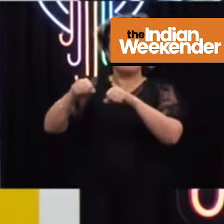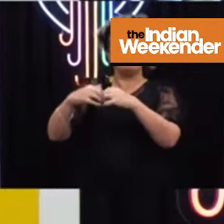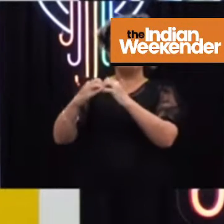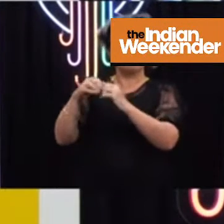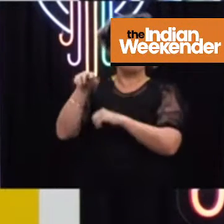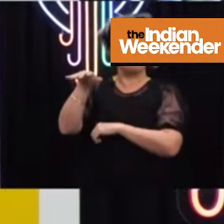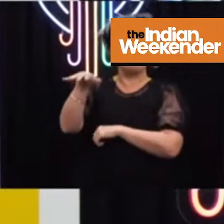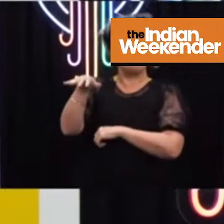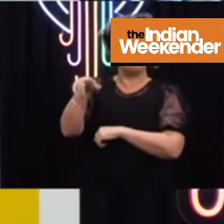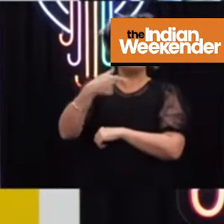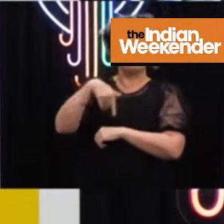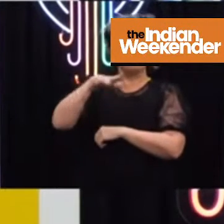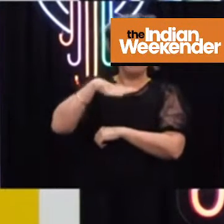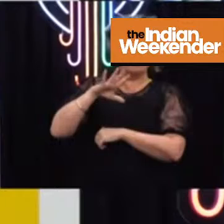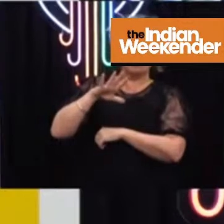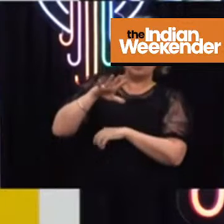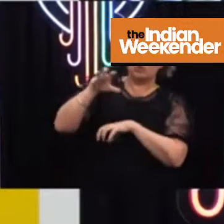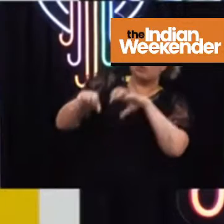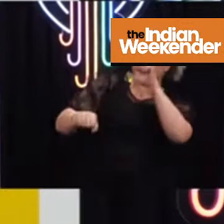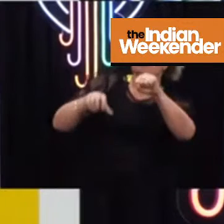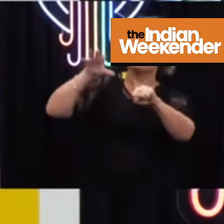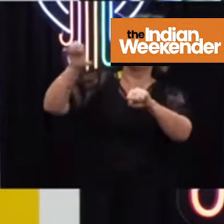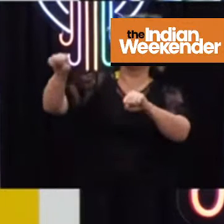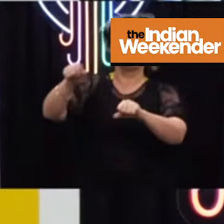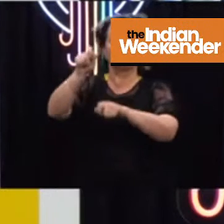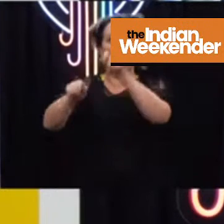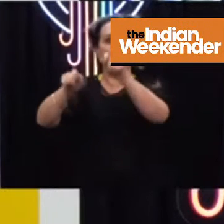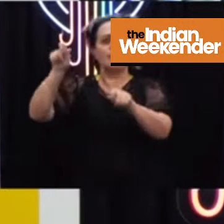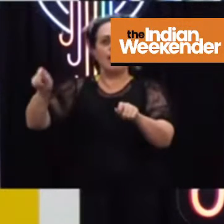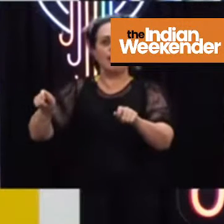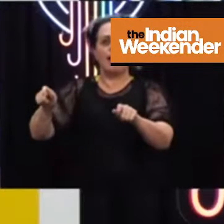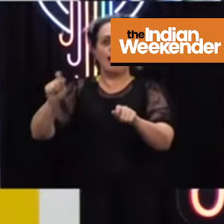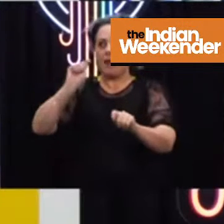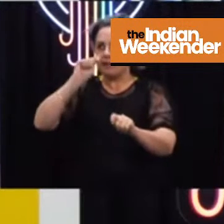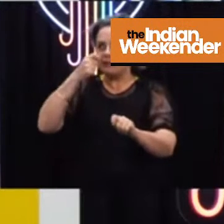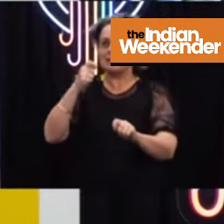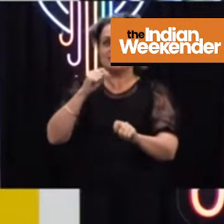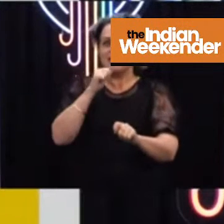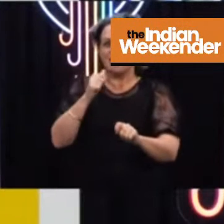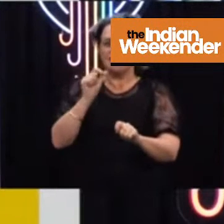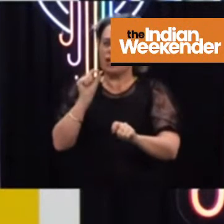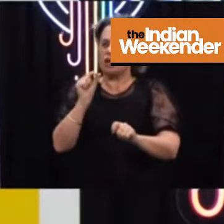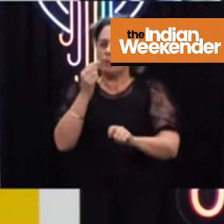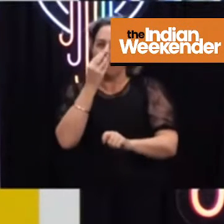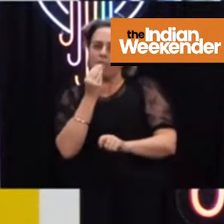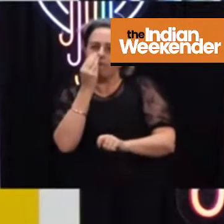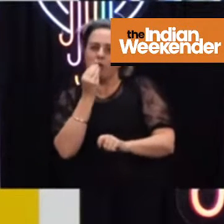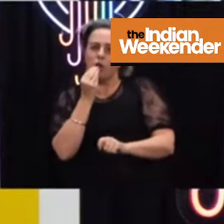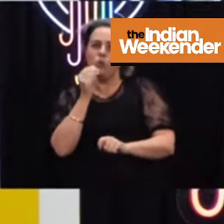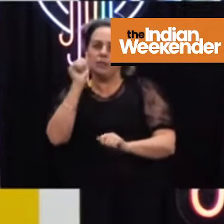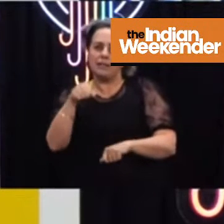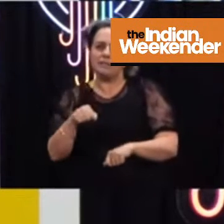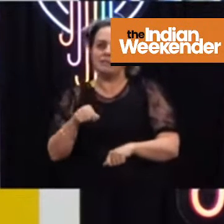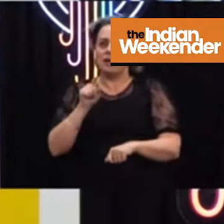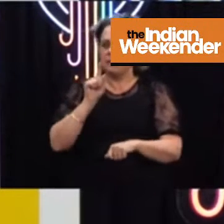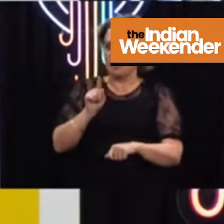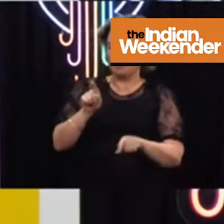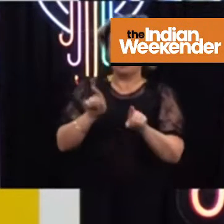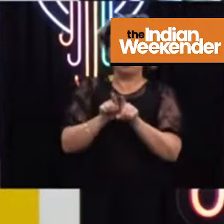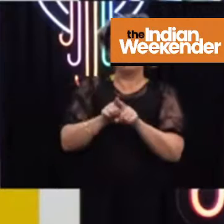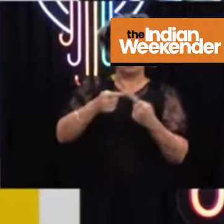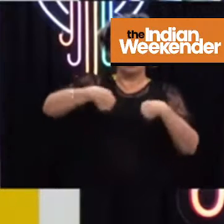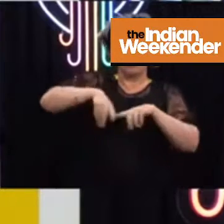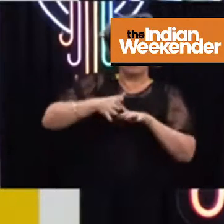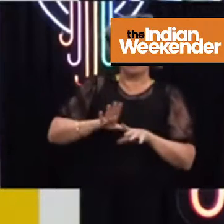what we want to do is reach into certain communities and get good levels of testing of those with mild symptoms, but also have our teams reach in and determine who they want to do